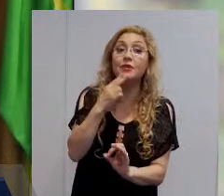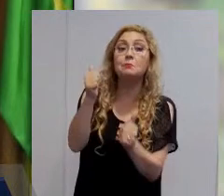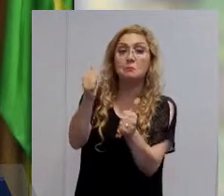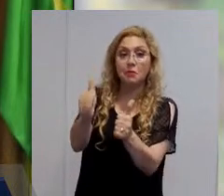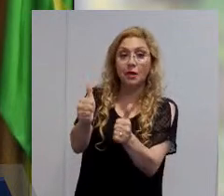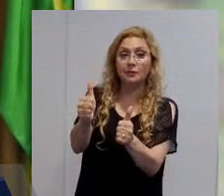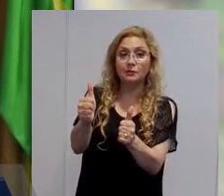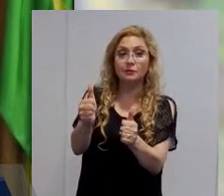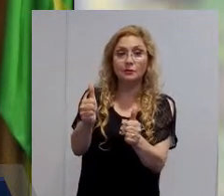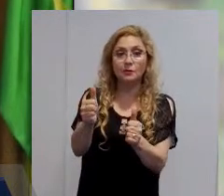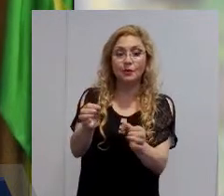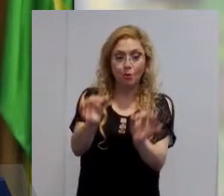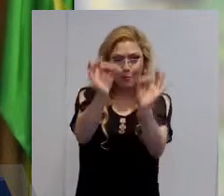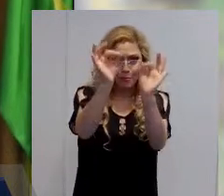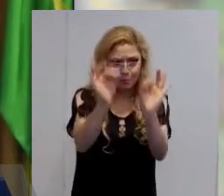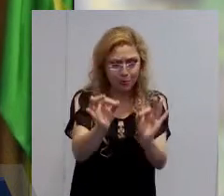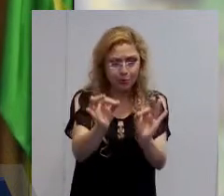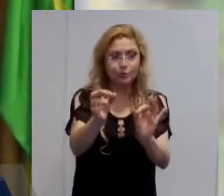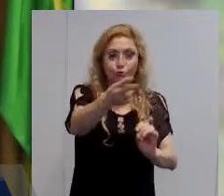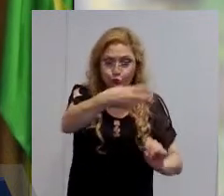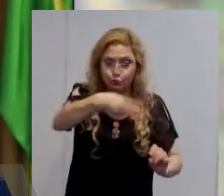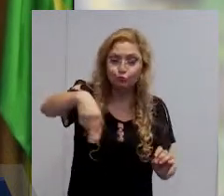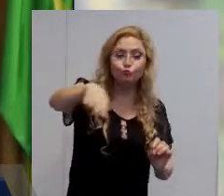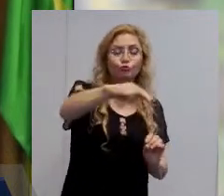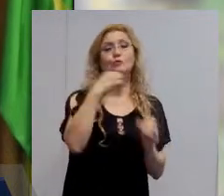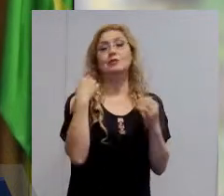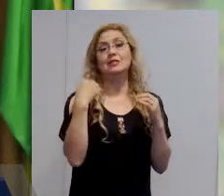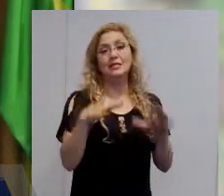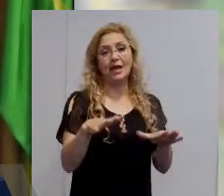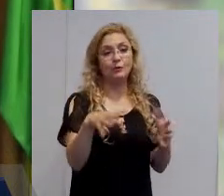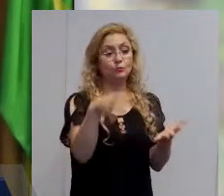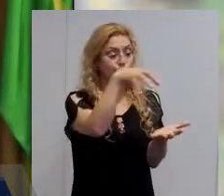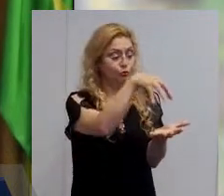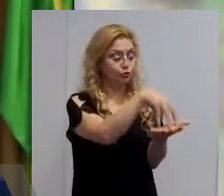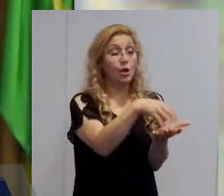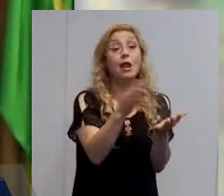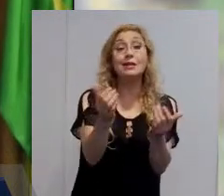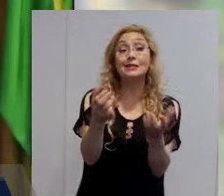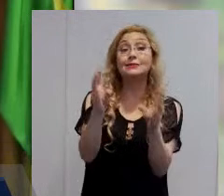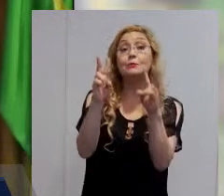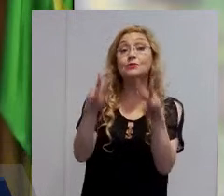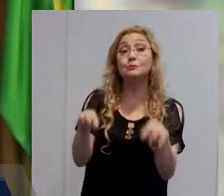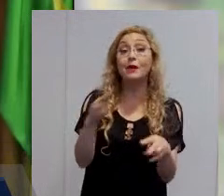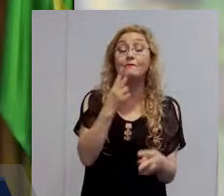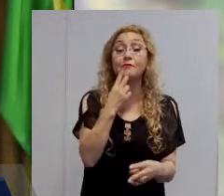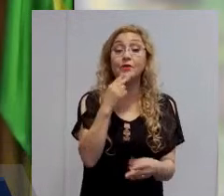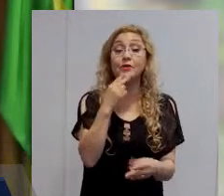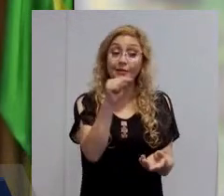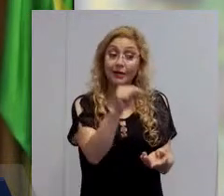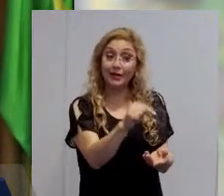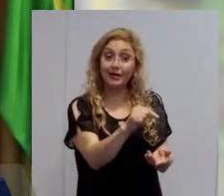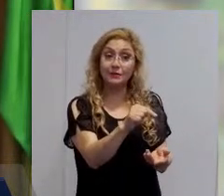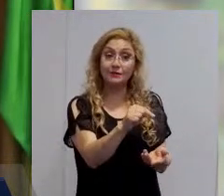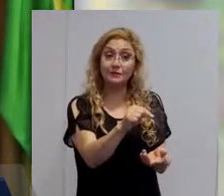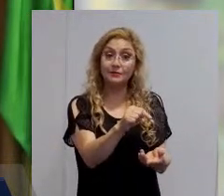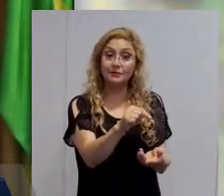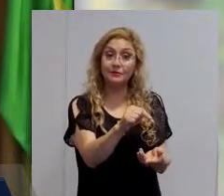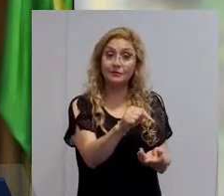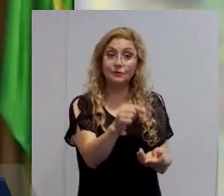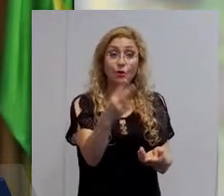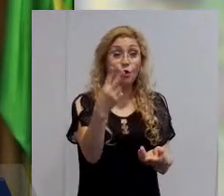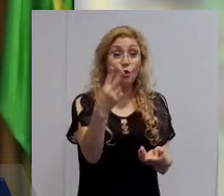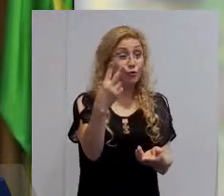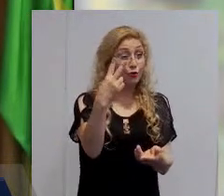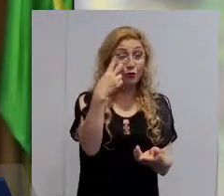no, but for the convenience of those of us who have already moved to the cities and need peace to live